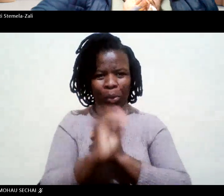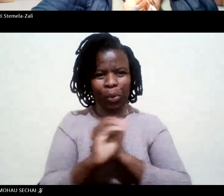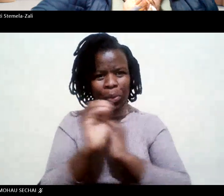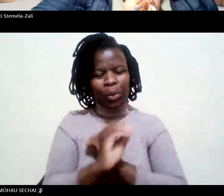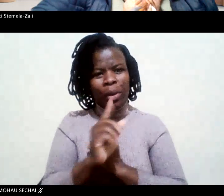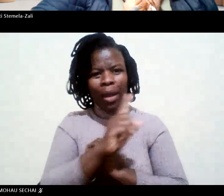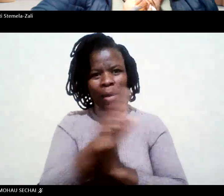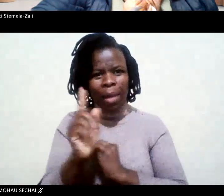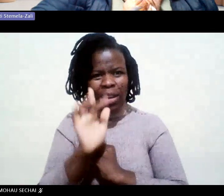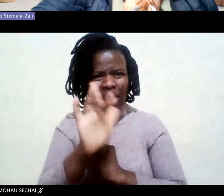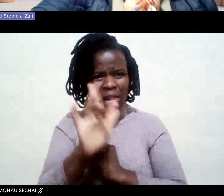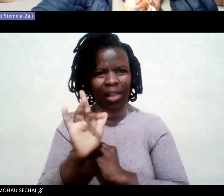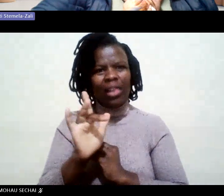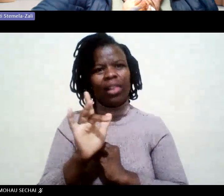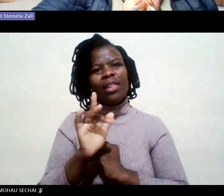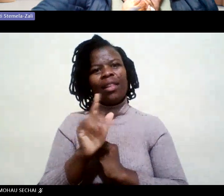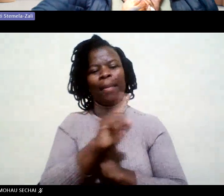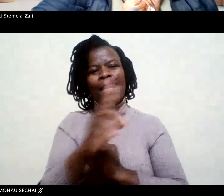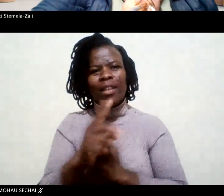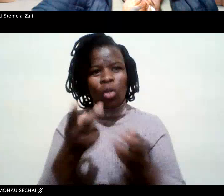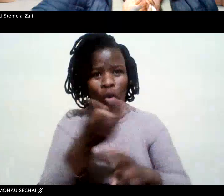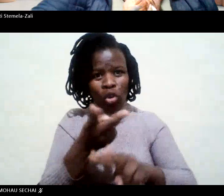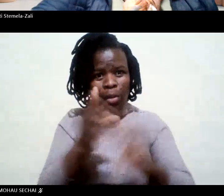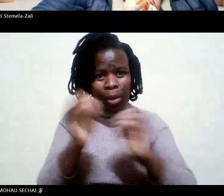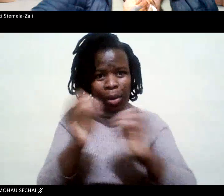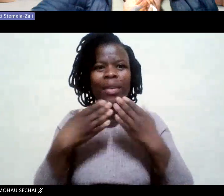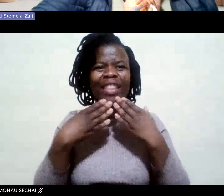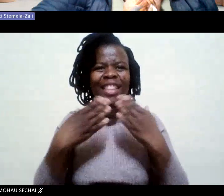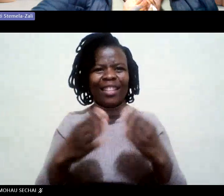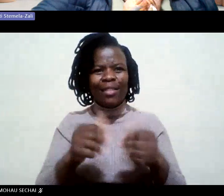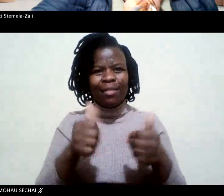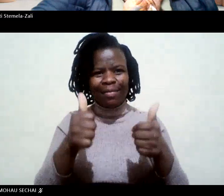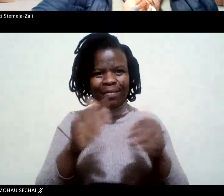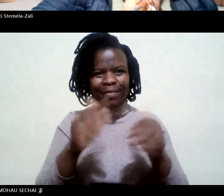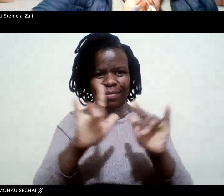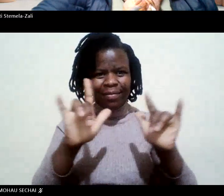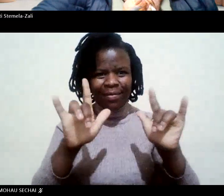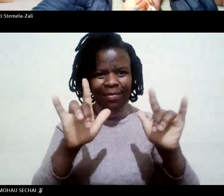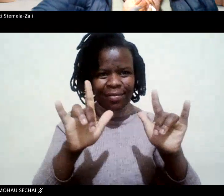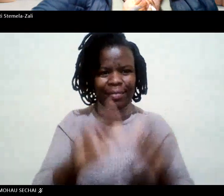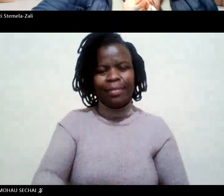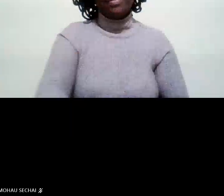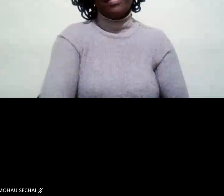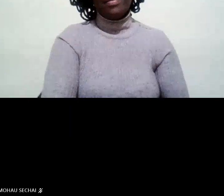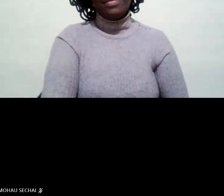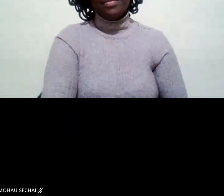notice. Okay. All right. Thanks. Thanks. Okay. Bye.